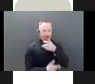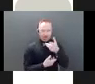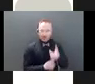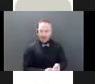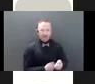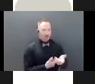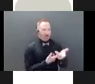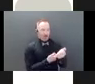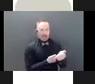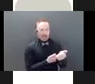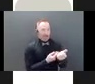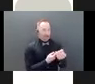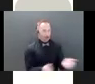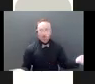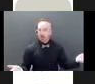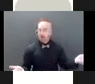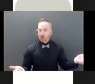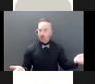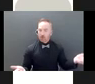for each person, depending on